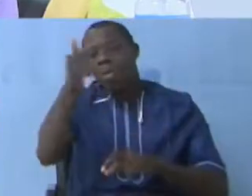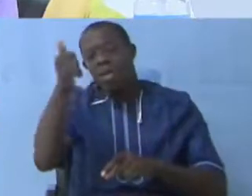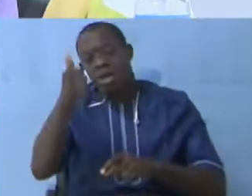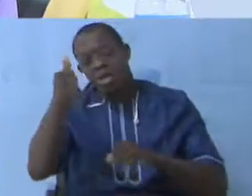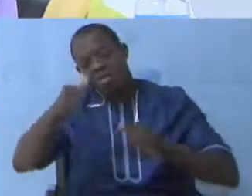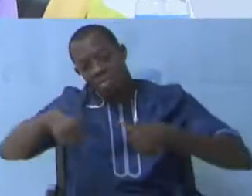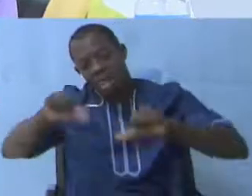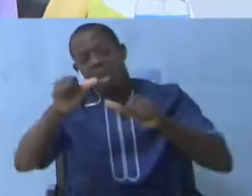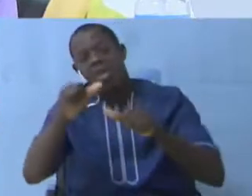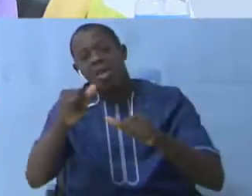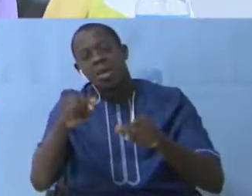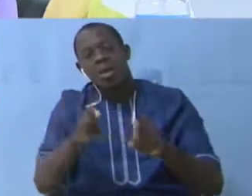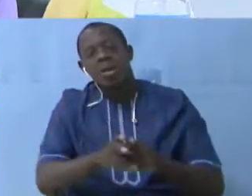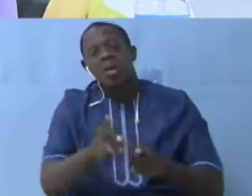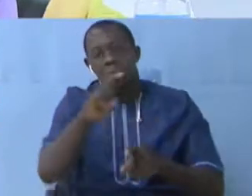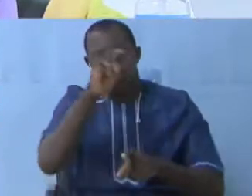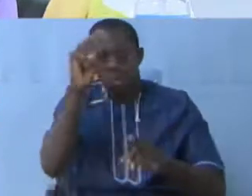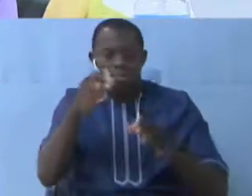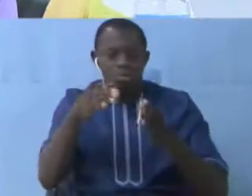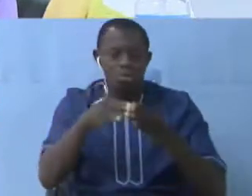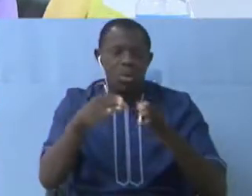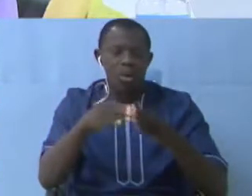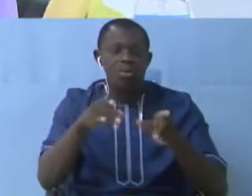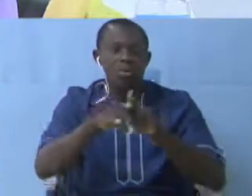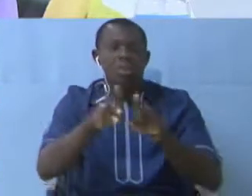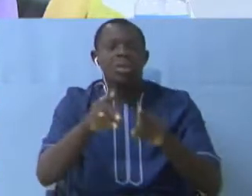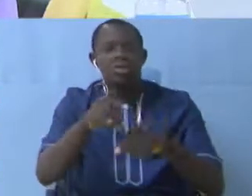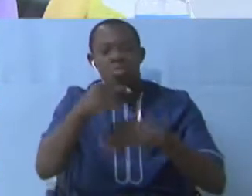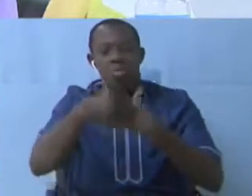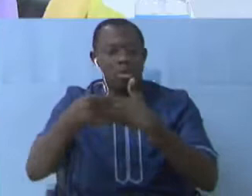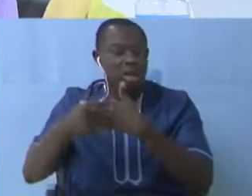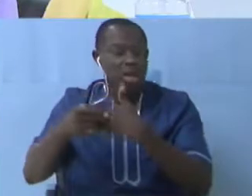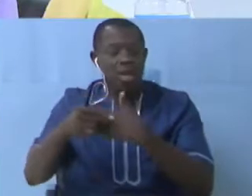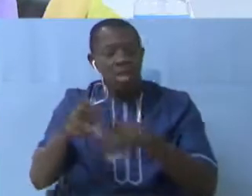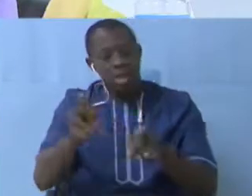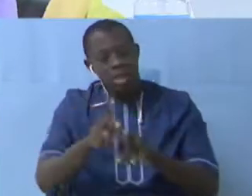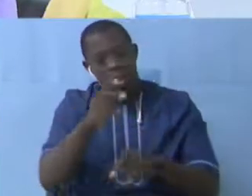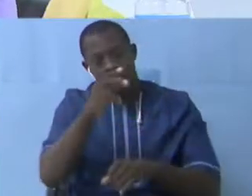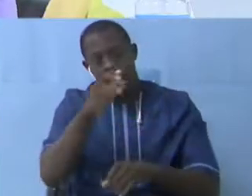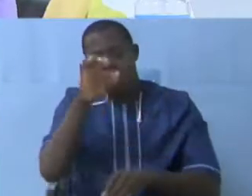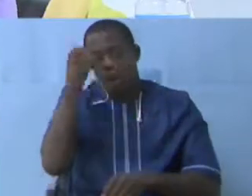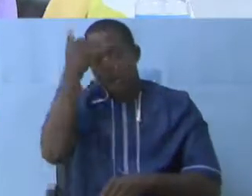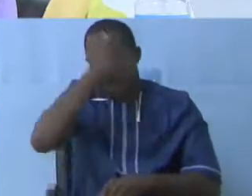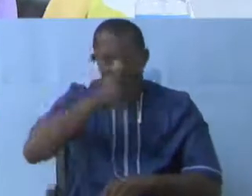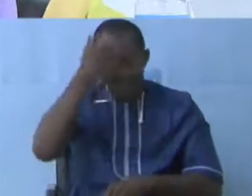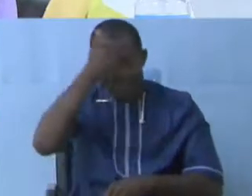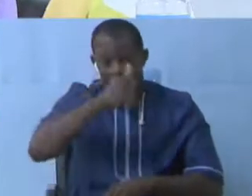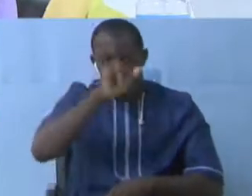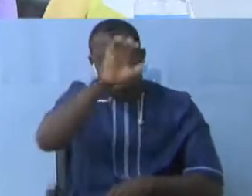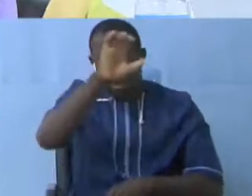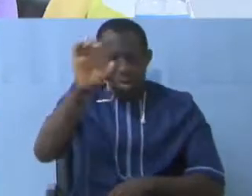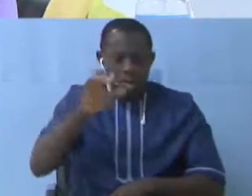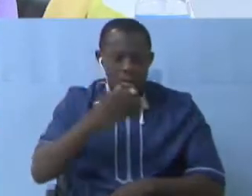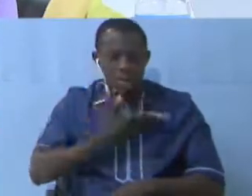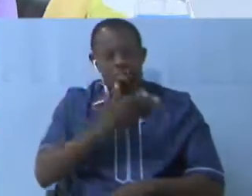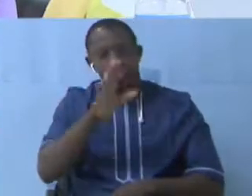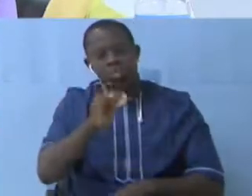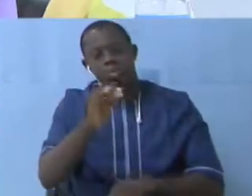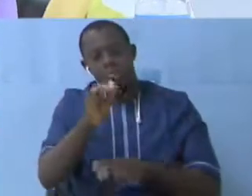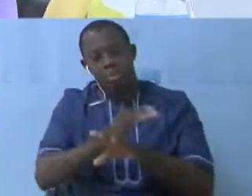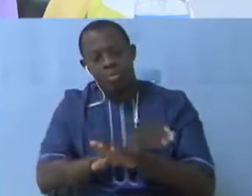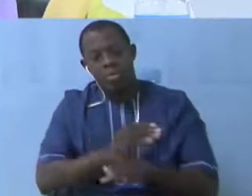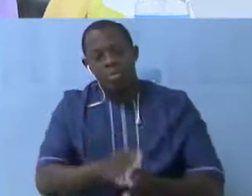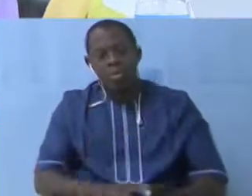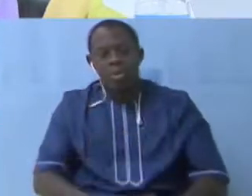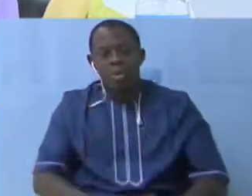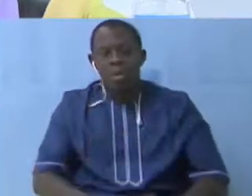think, worked with the different contacts across the region. Ak yeneen buntu yoo xam ne nekk na nag ci tund wi. We were